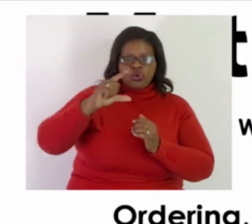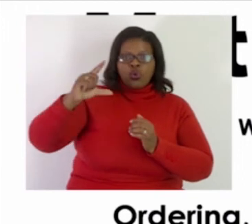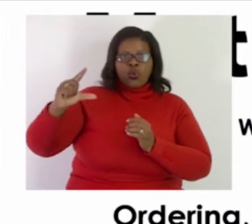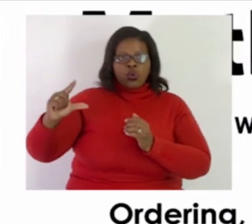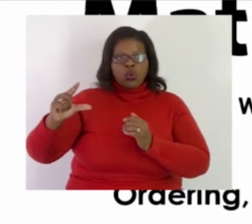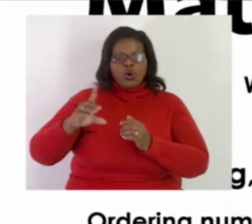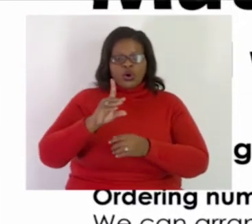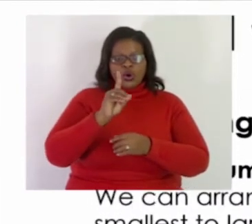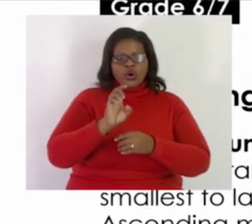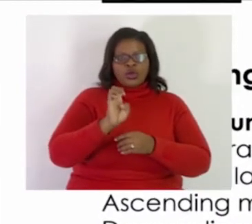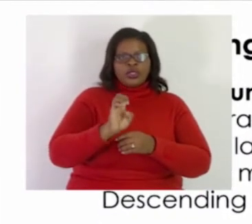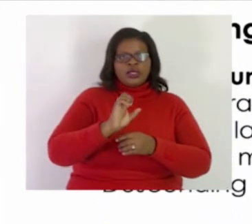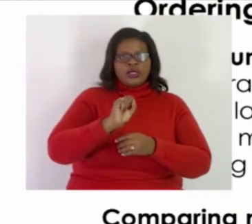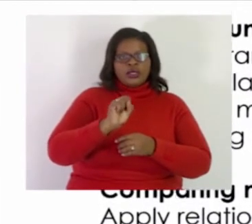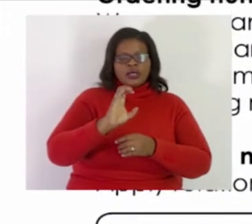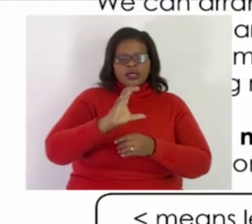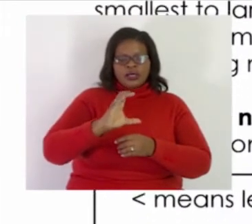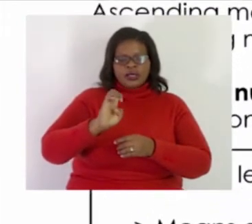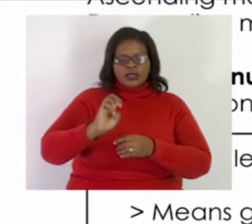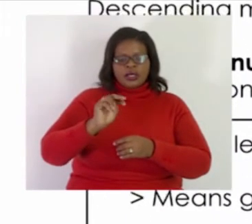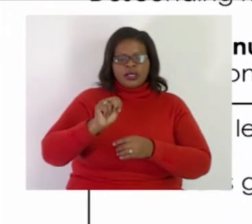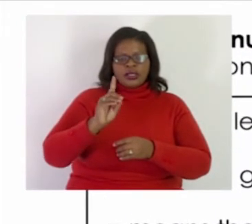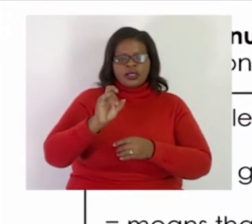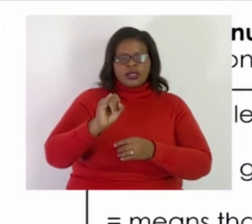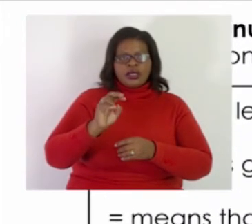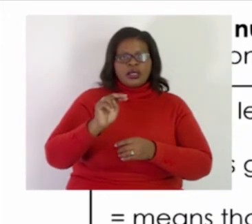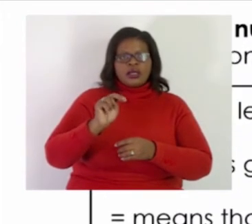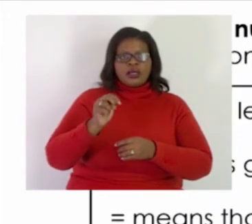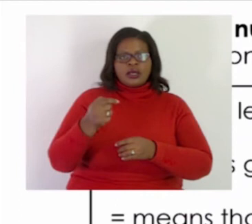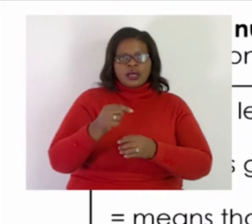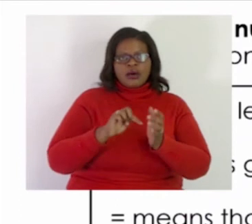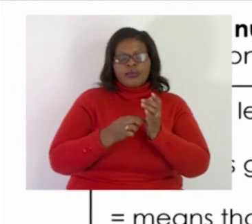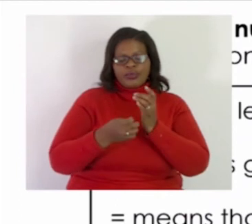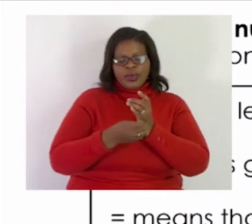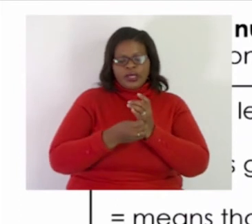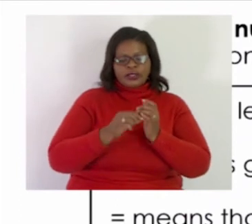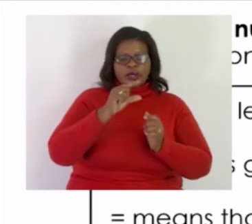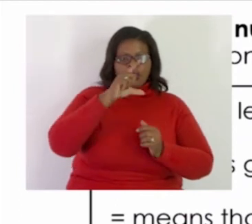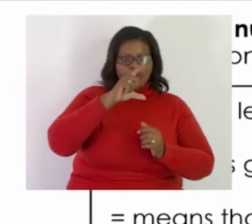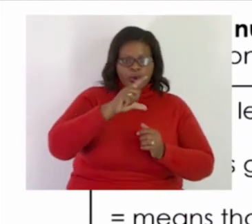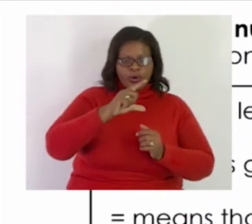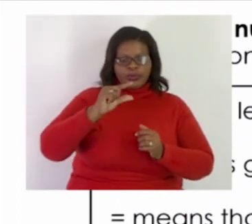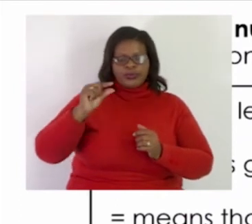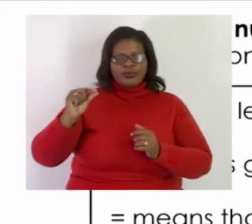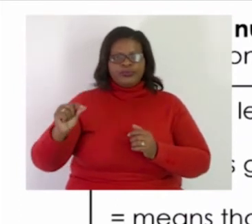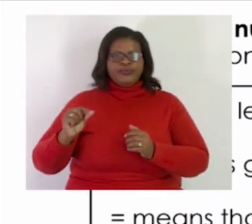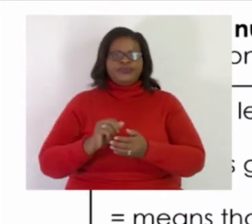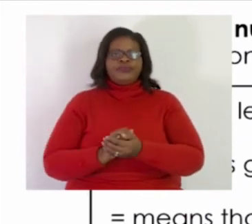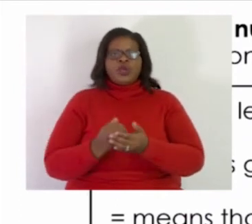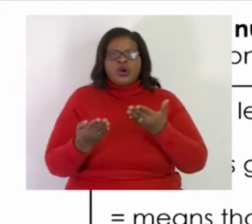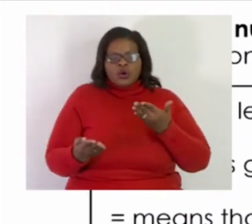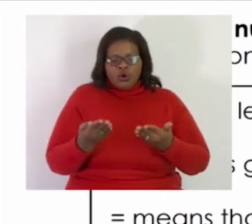down. Then we move to comparing, the notes for comparing. We have to apply